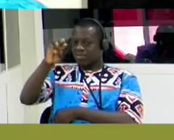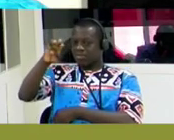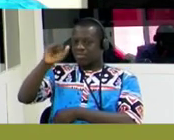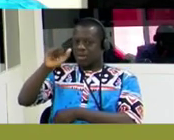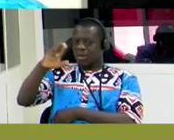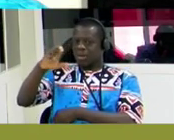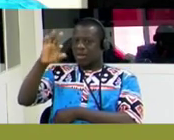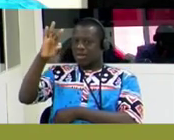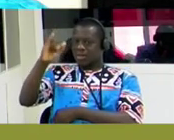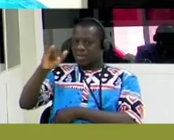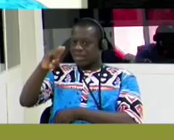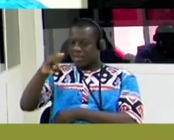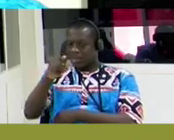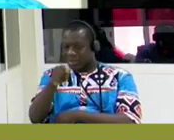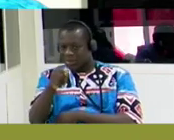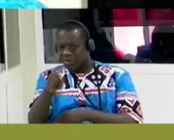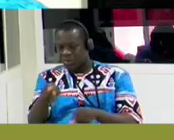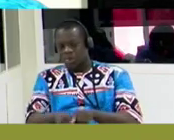Sir, that's not true, sir.